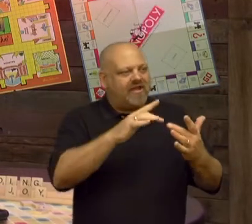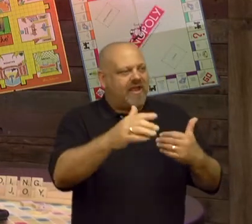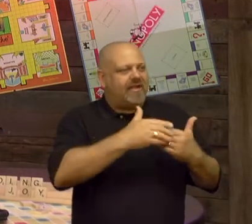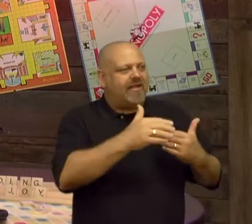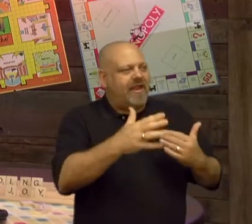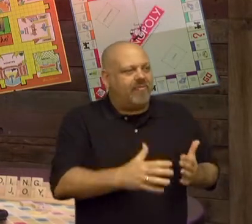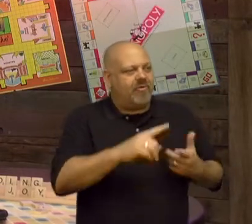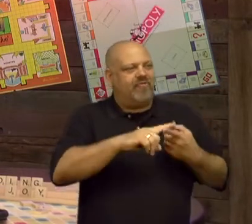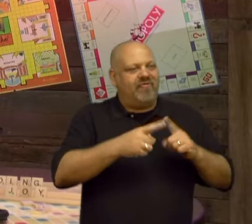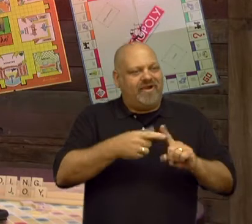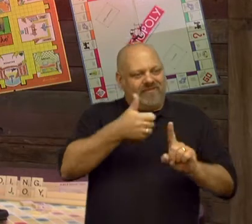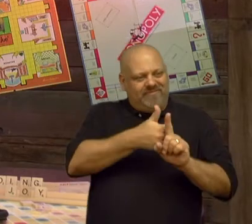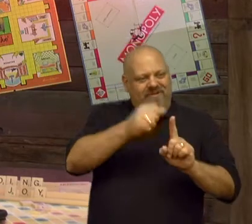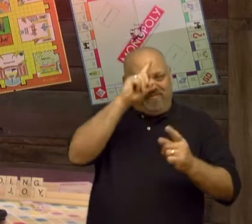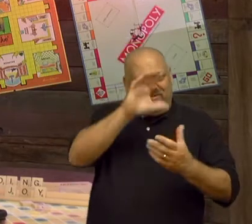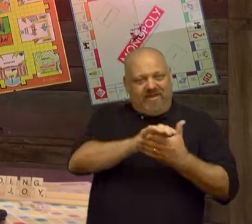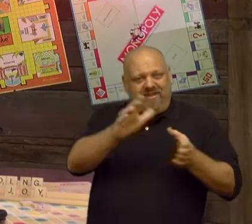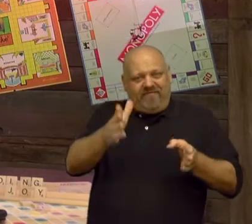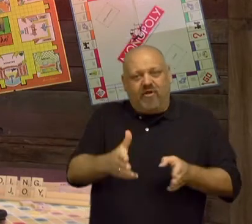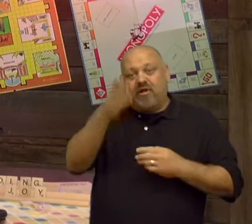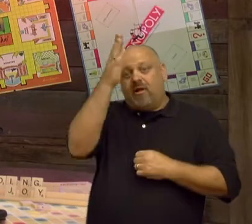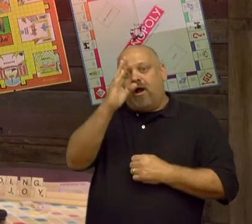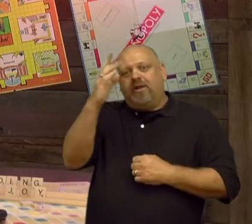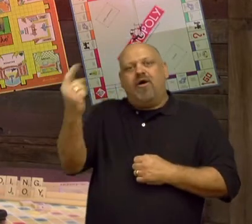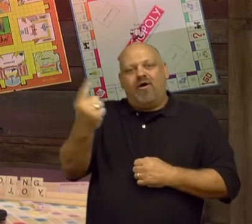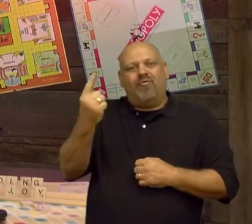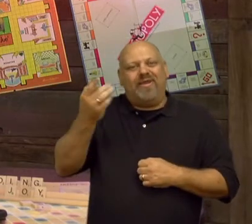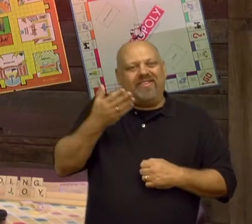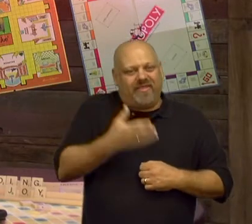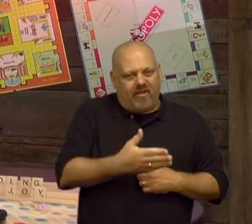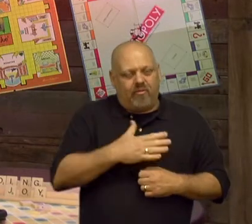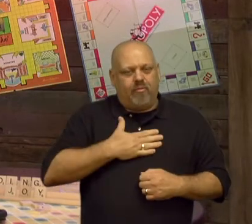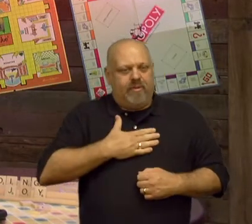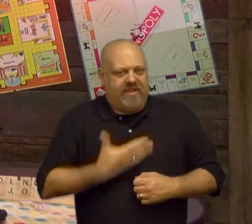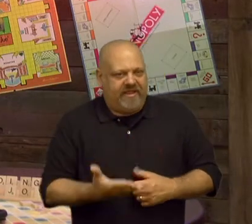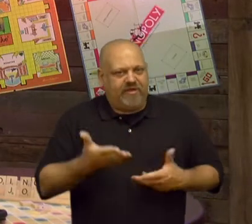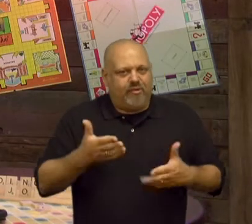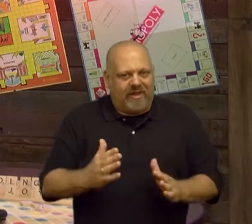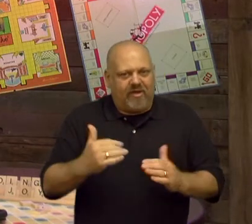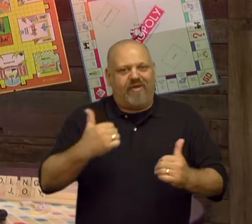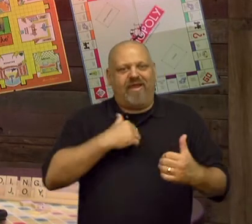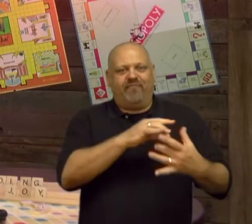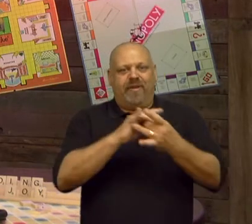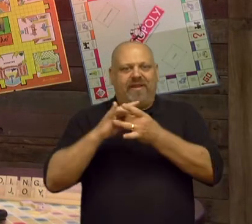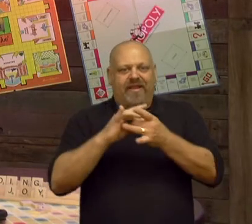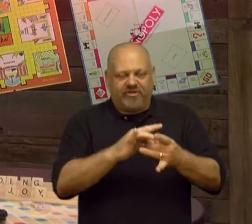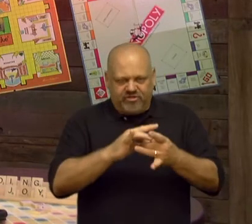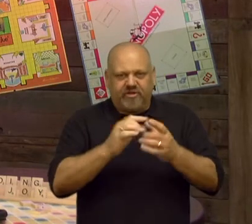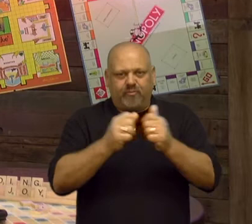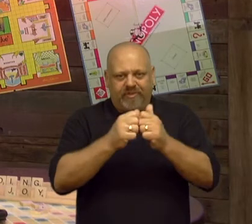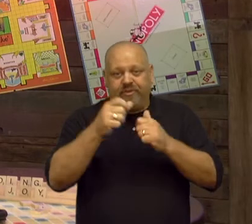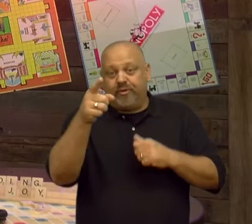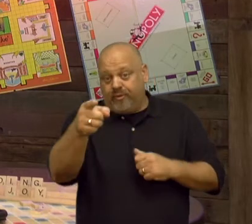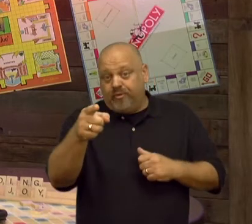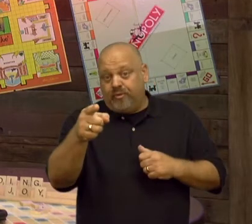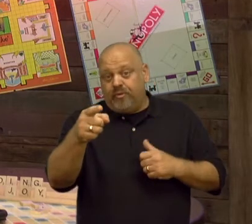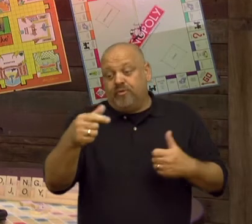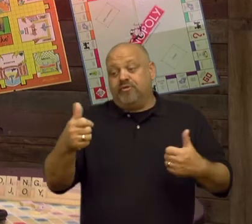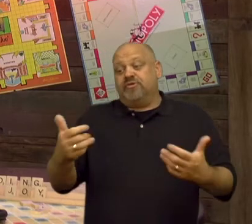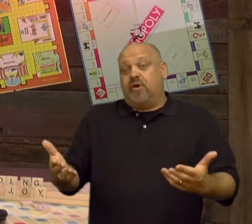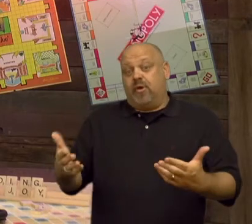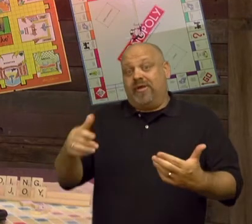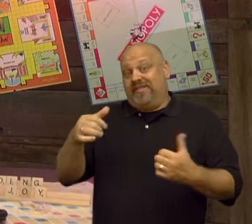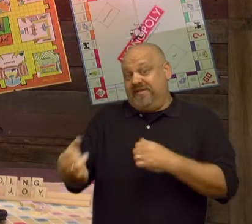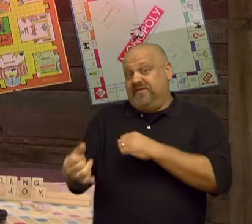in contact with a neighbor or friend that's a believer. God is always there and willing to allow and have